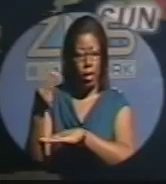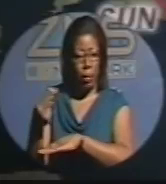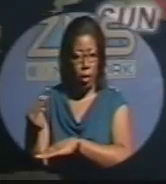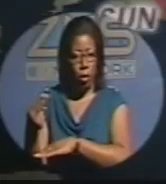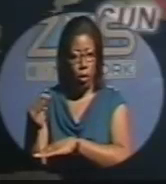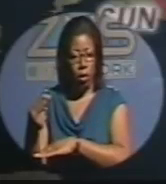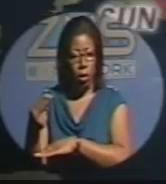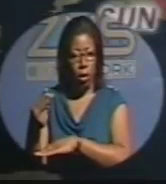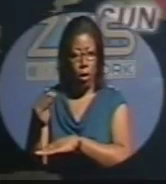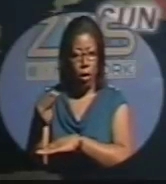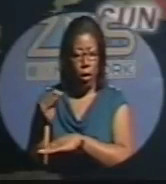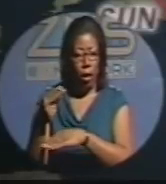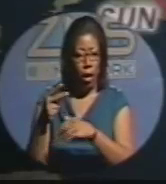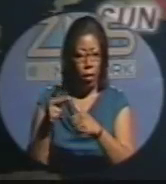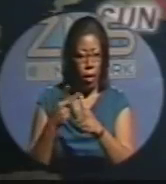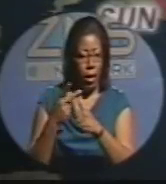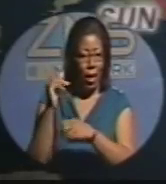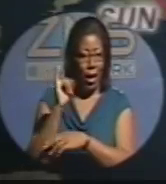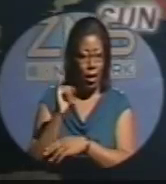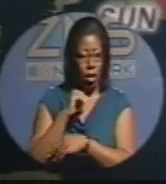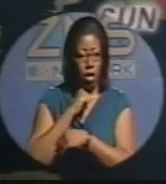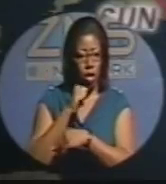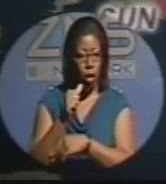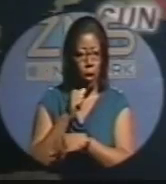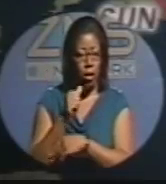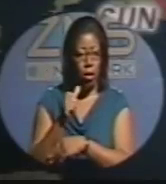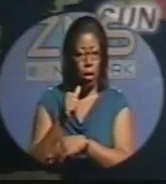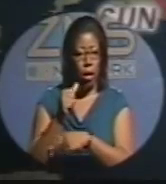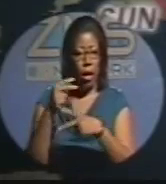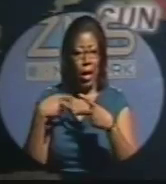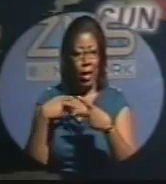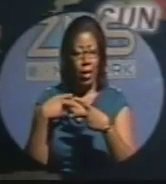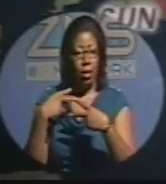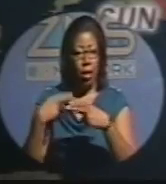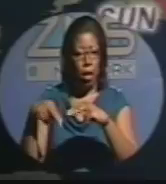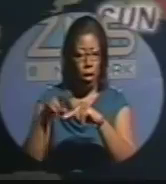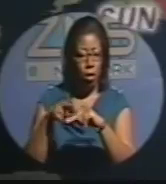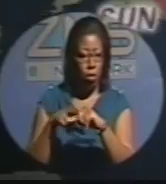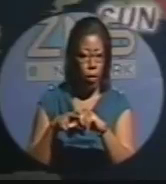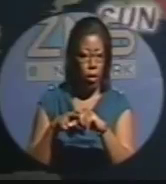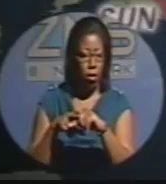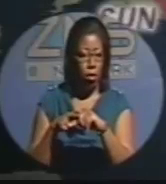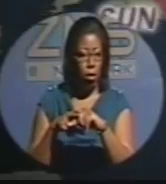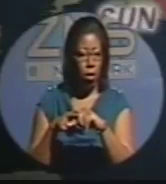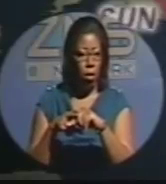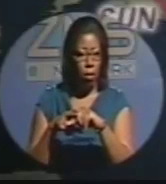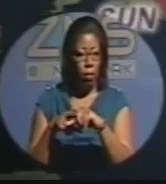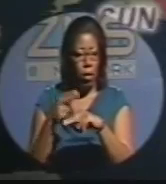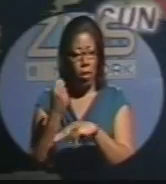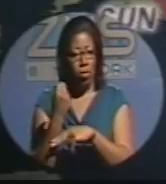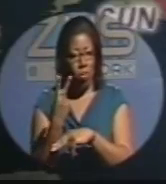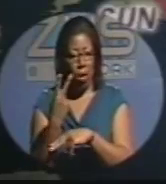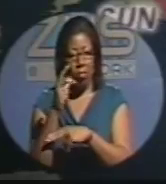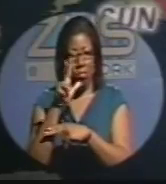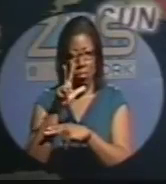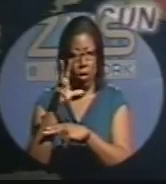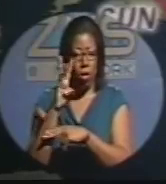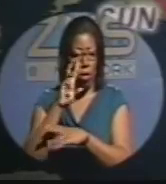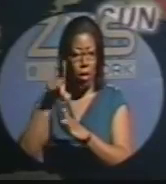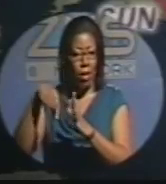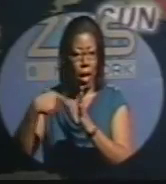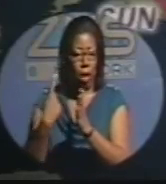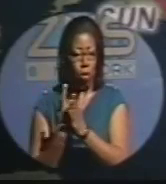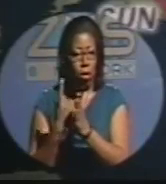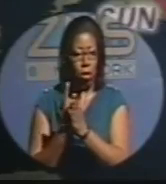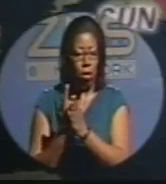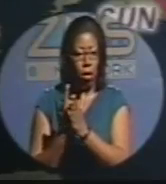it. Secondly, Isaac has not intensified as we thought it would over the last 12 to 36 hours, and that